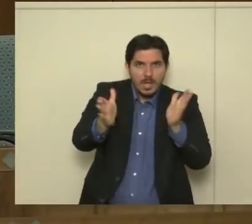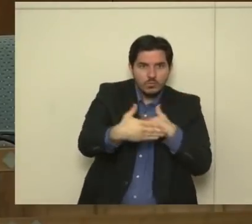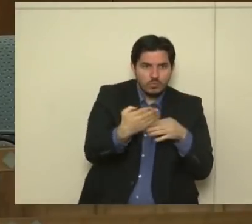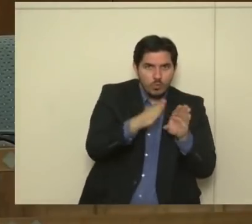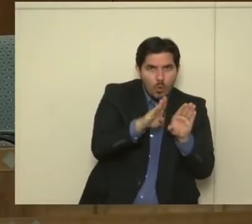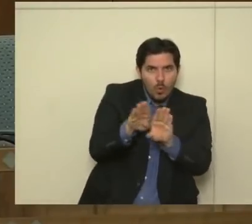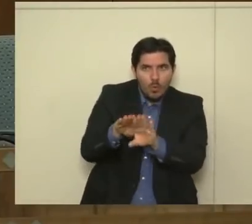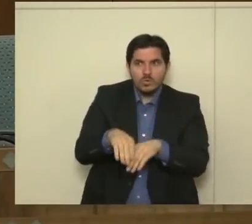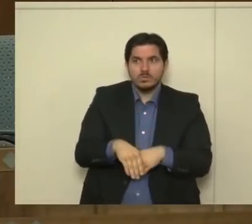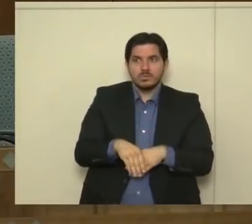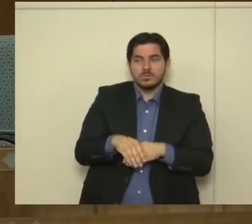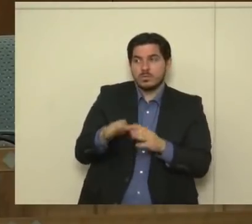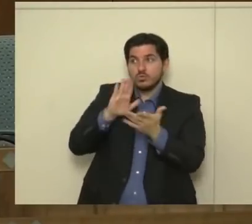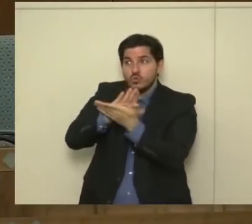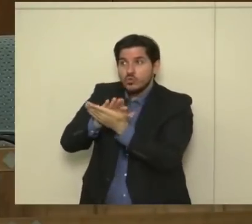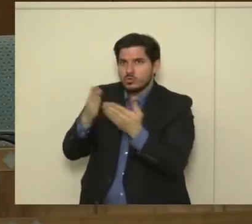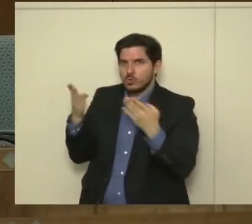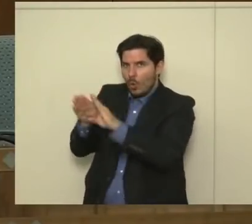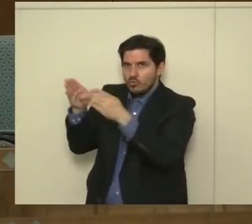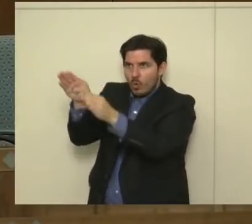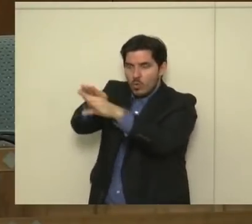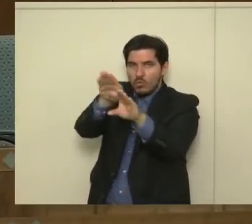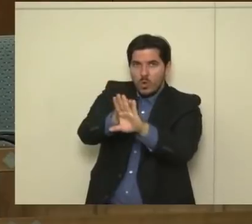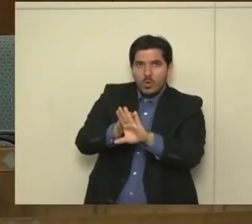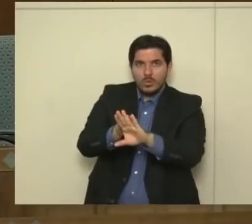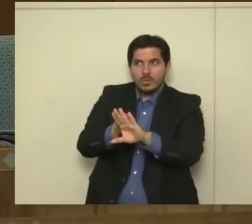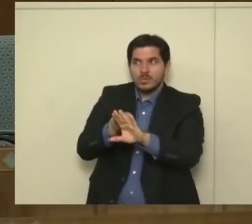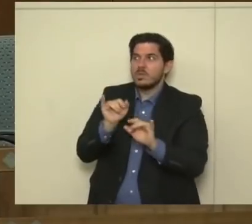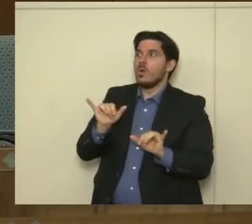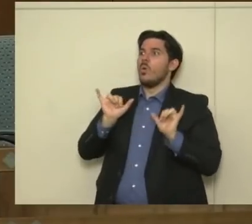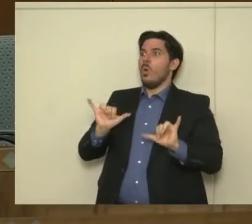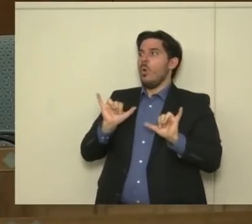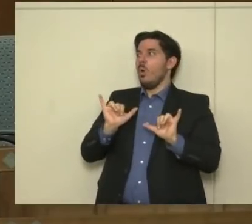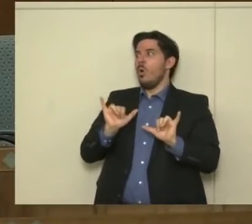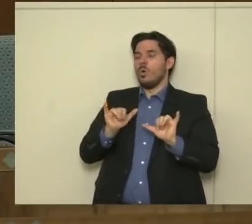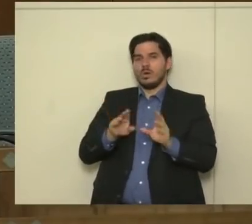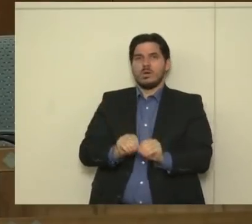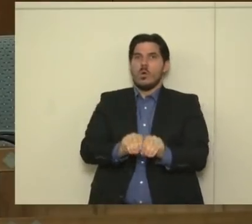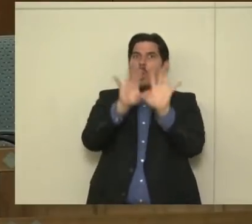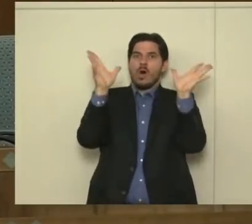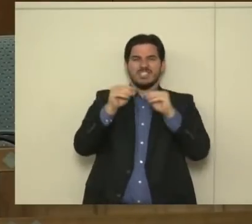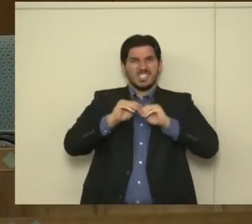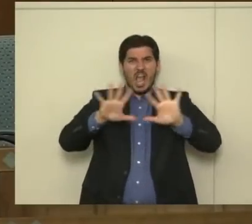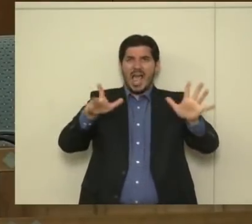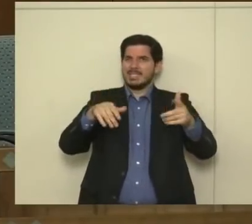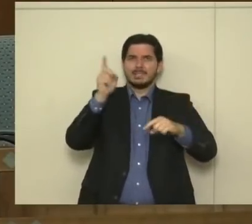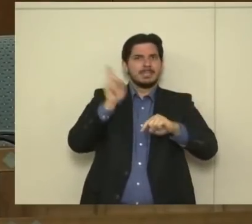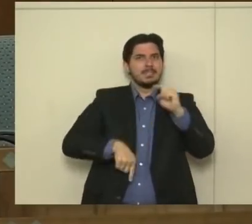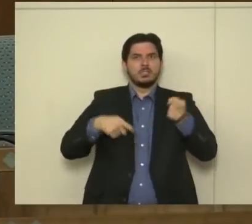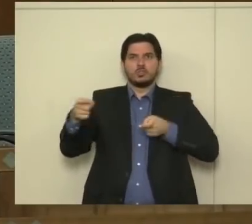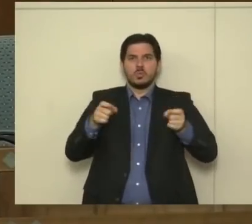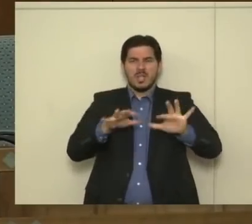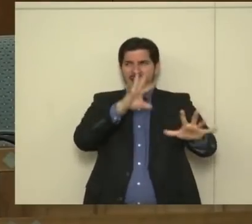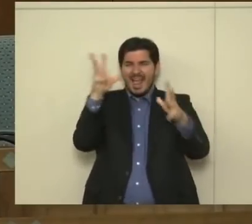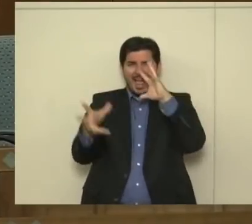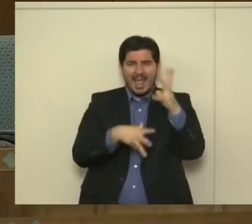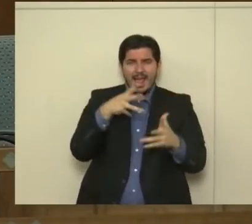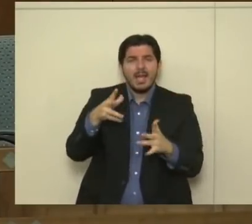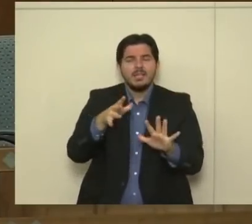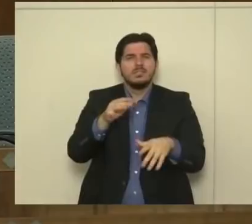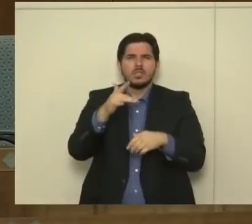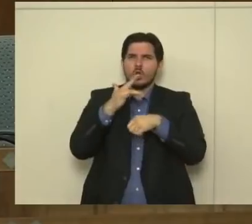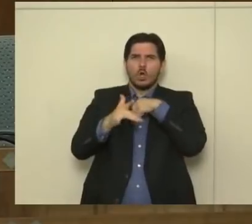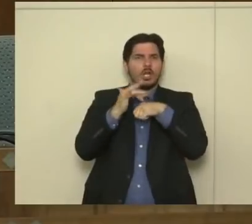school closures, and it'll be very clear that things are getting out of control early on. And I think